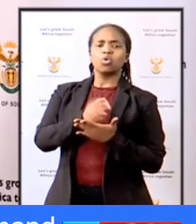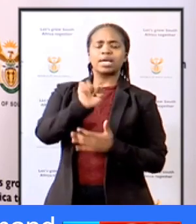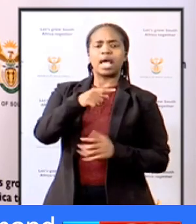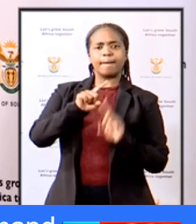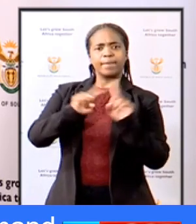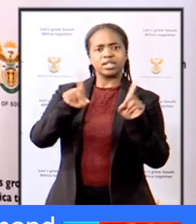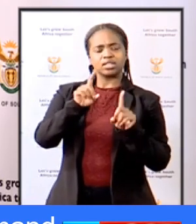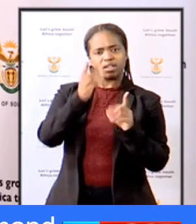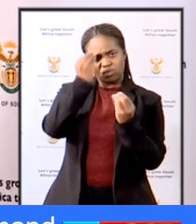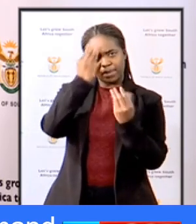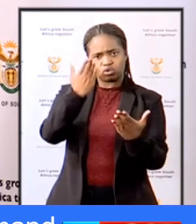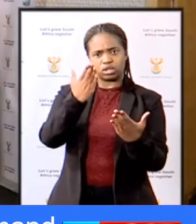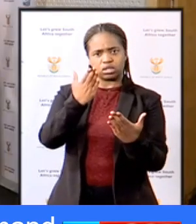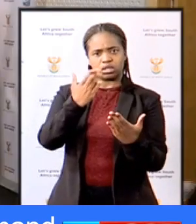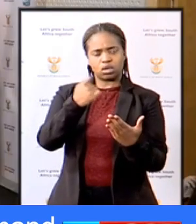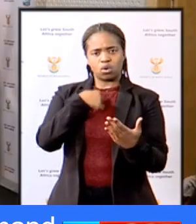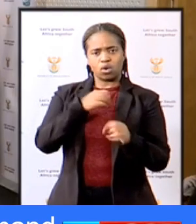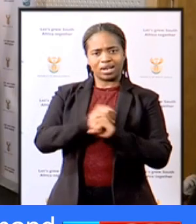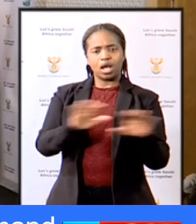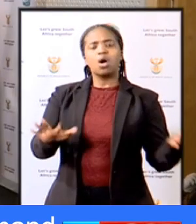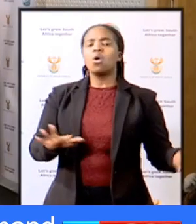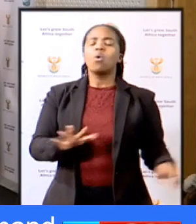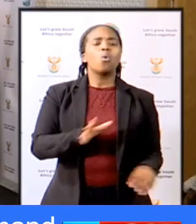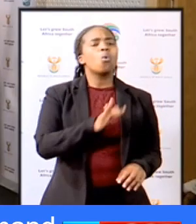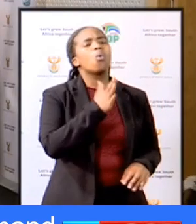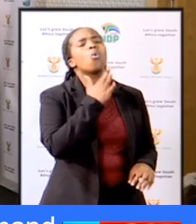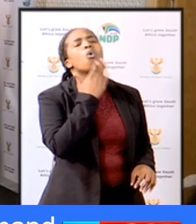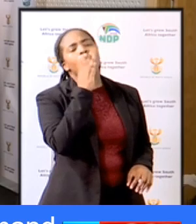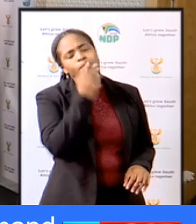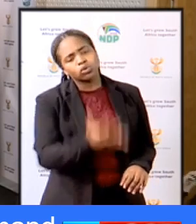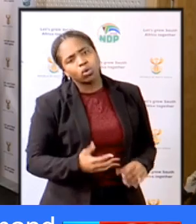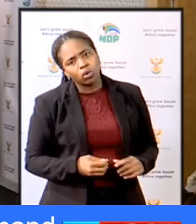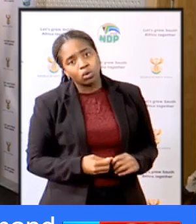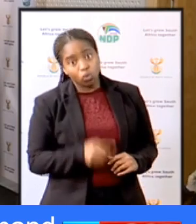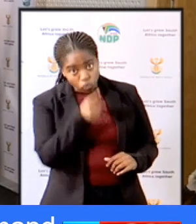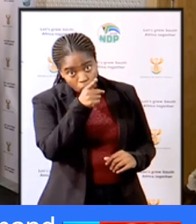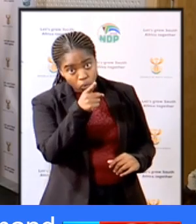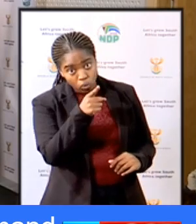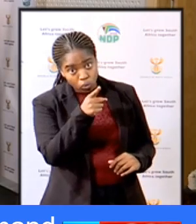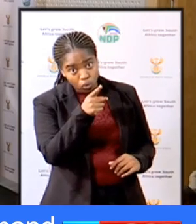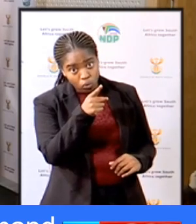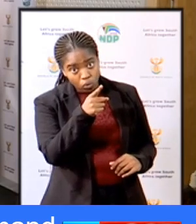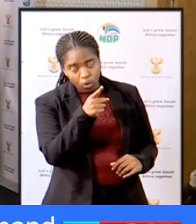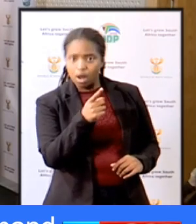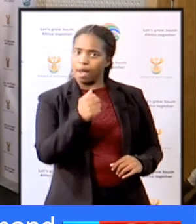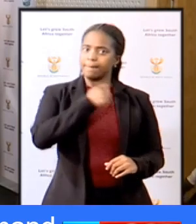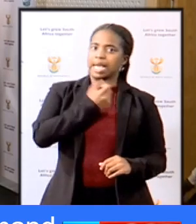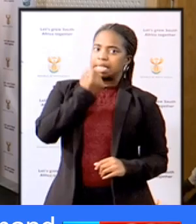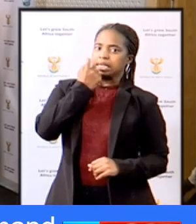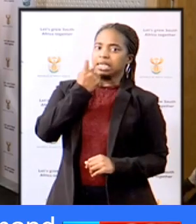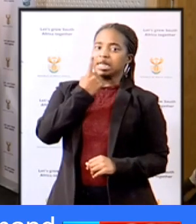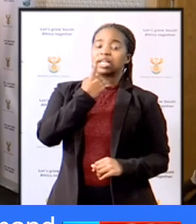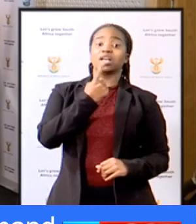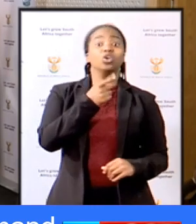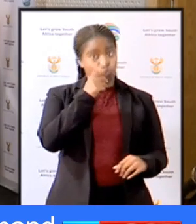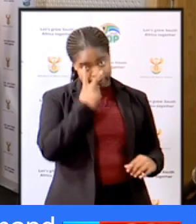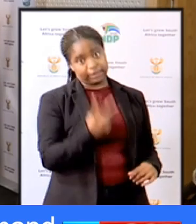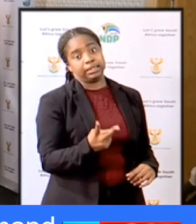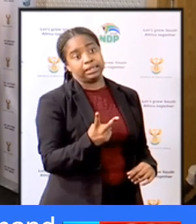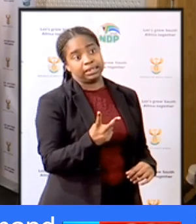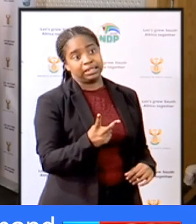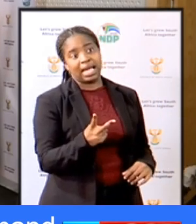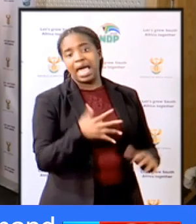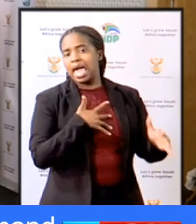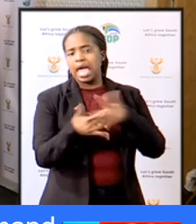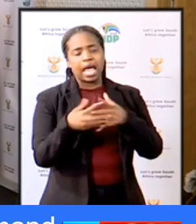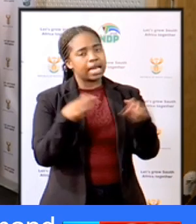this information would not be sub judice. Who says that? Is it you? Well, to my understanding, at least. Definitely. Any matter